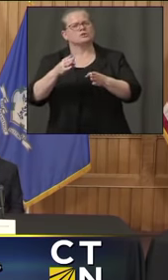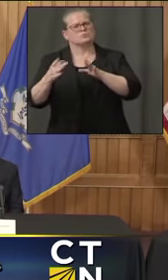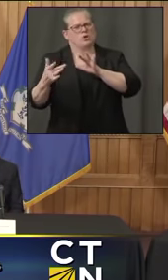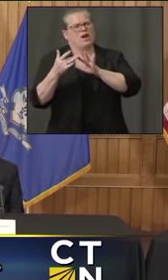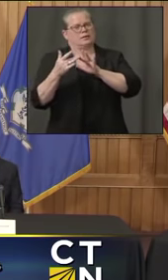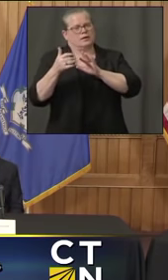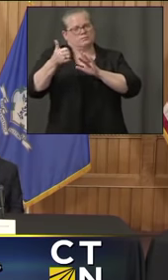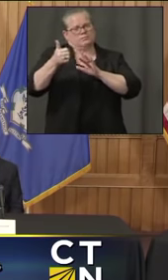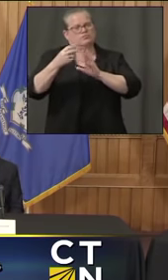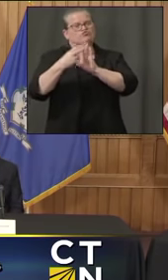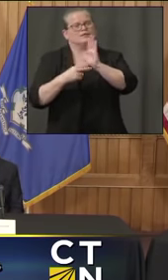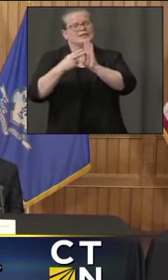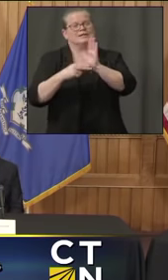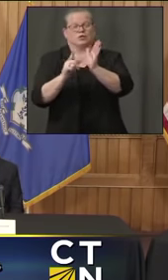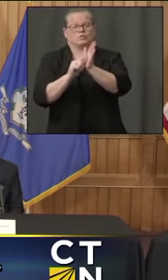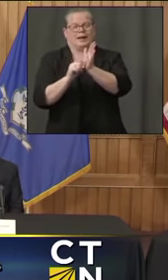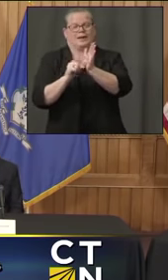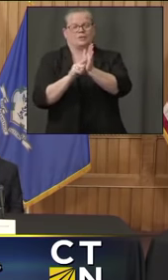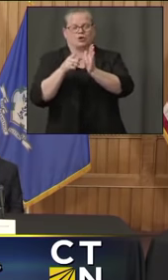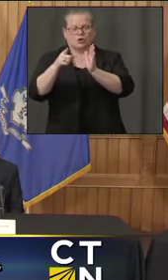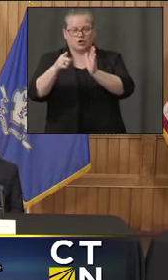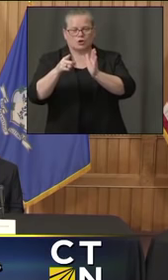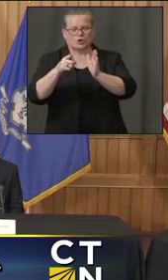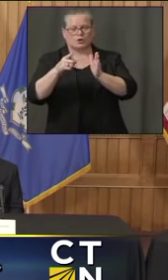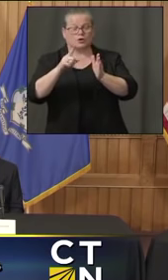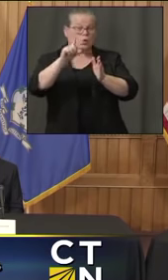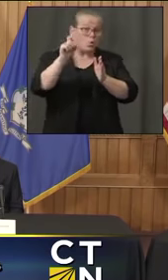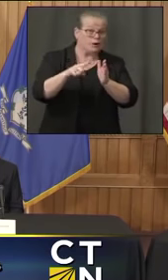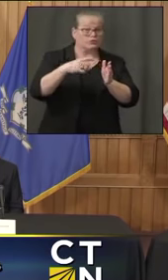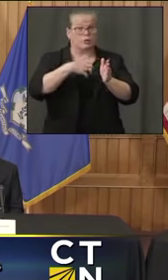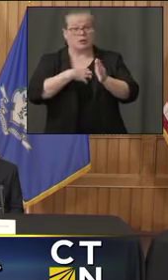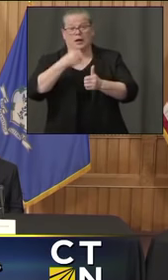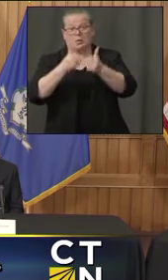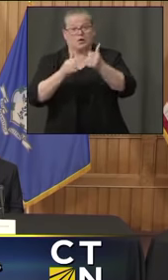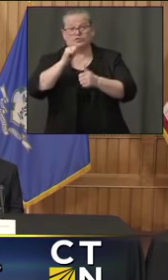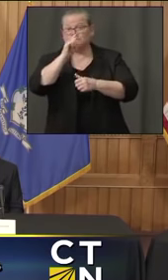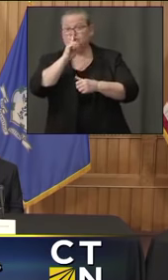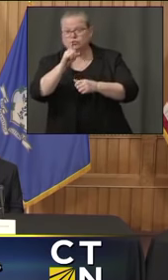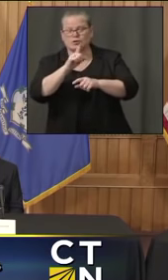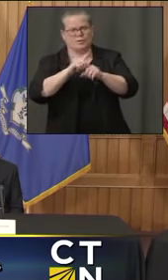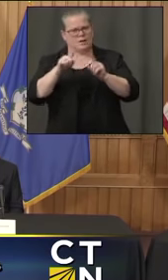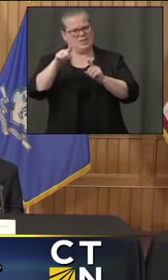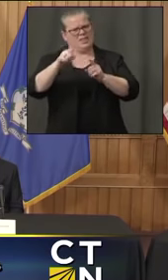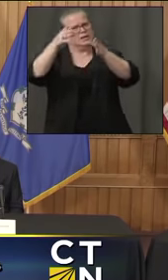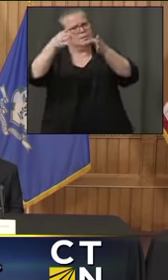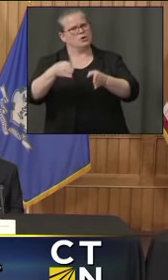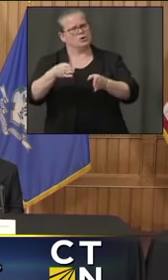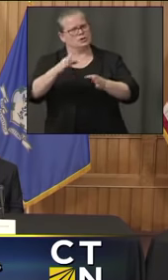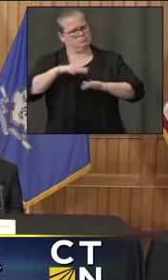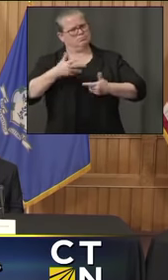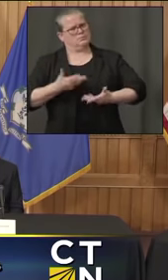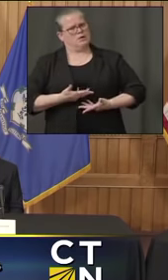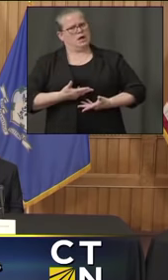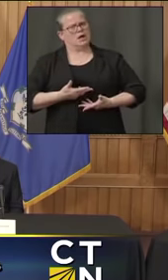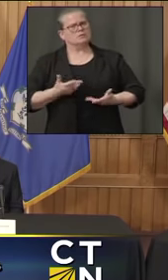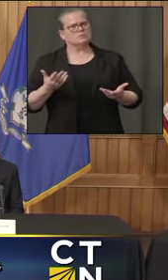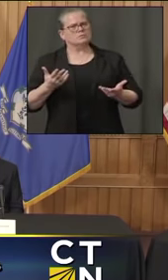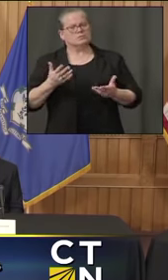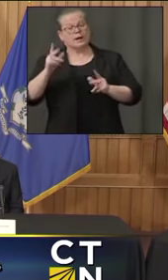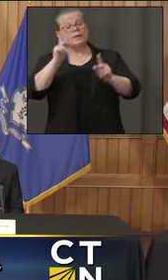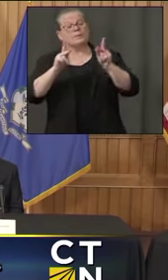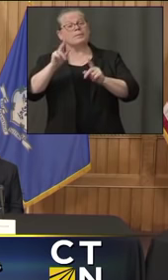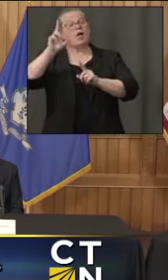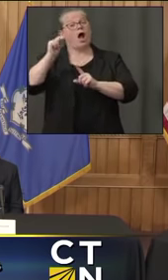was sort of upset that the fact that, there are unemployed people collecting, as much as